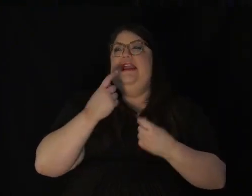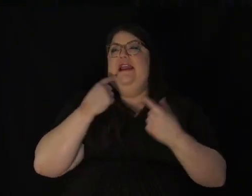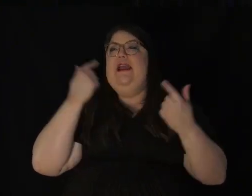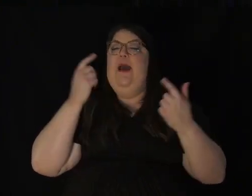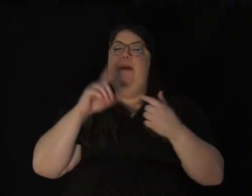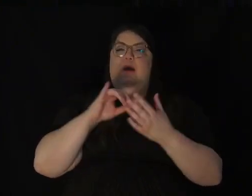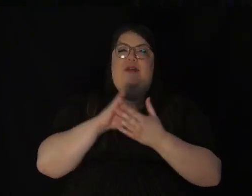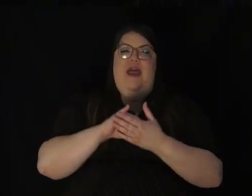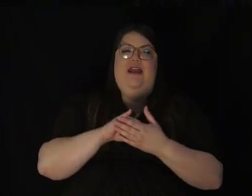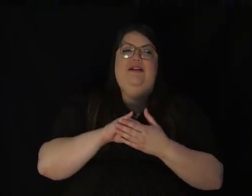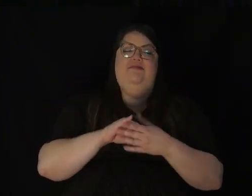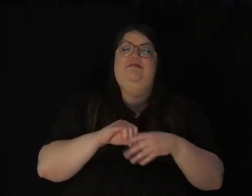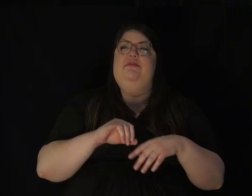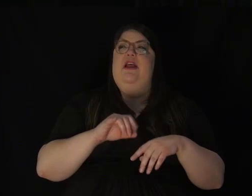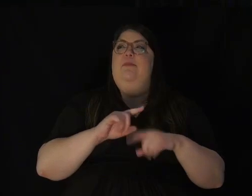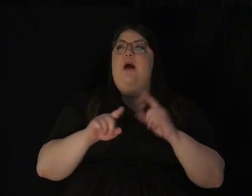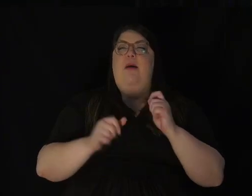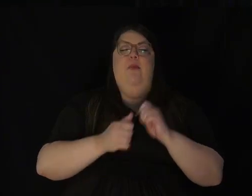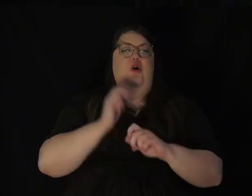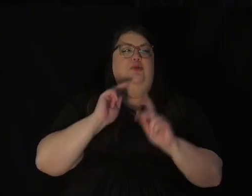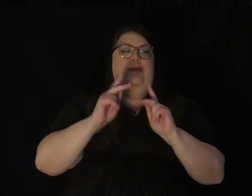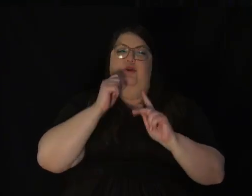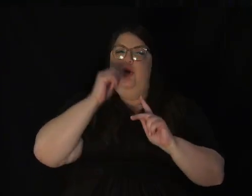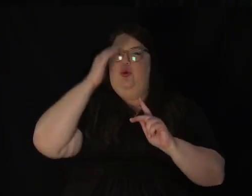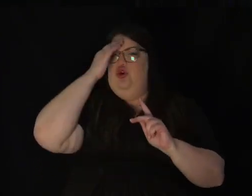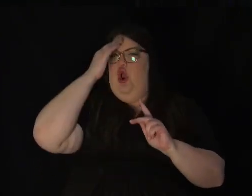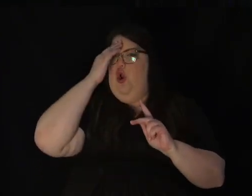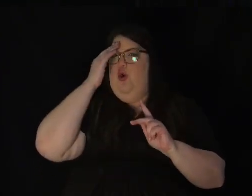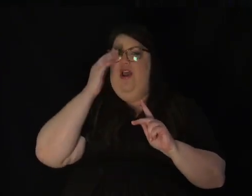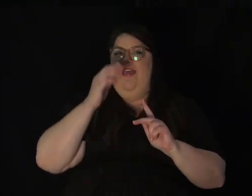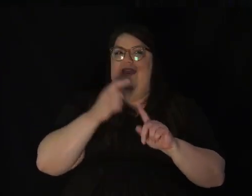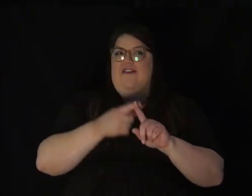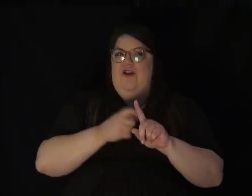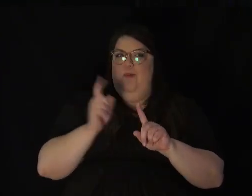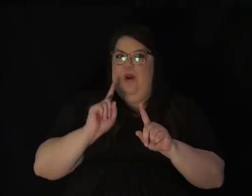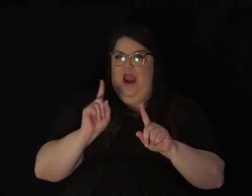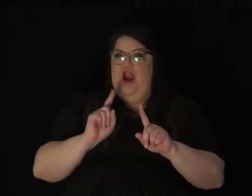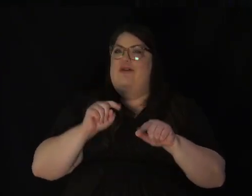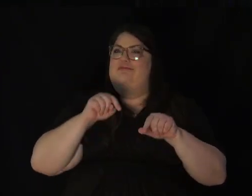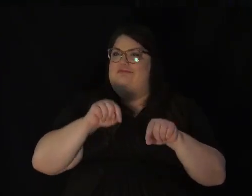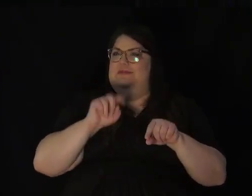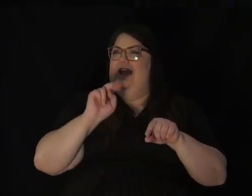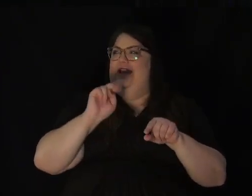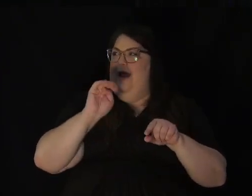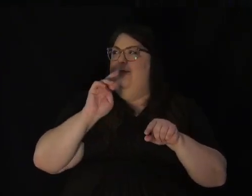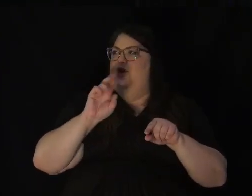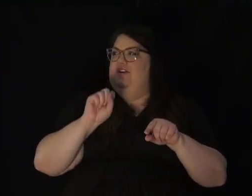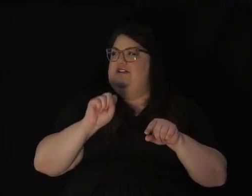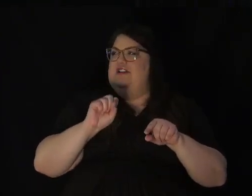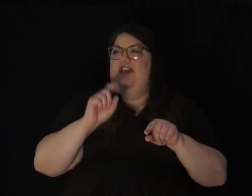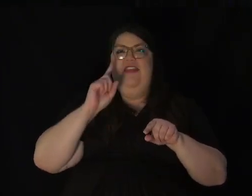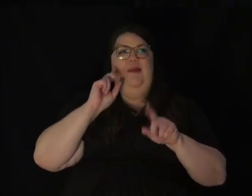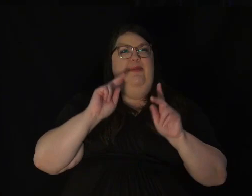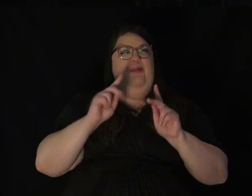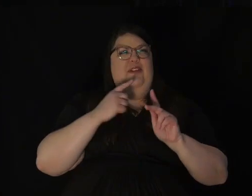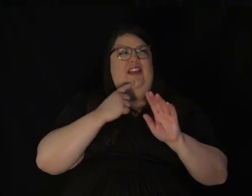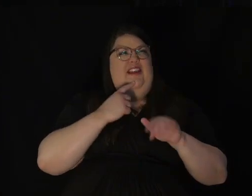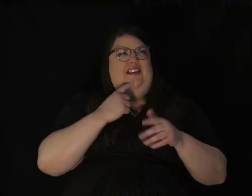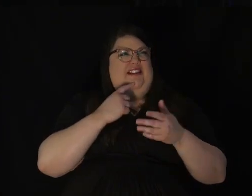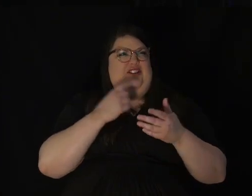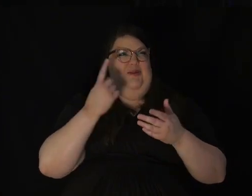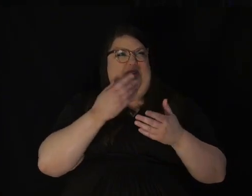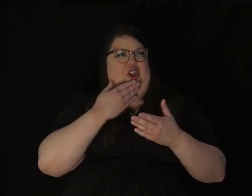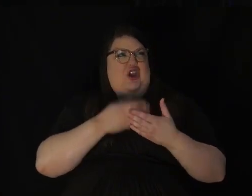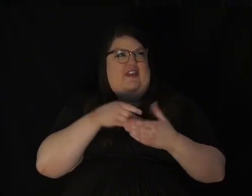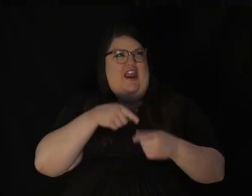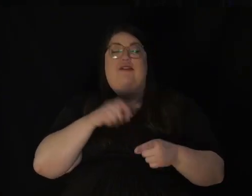with the song. But most people don't know that it came out of the book of Numbers. You think, is anything good in Numbers? Yes, lots of things. And